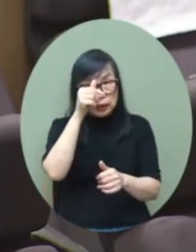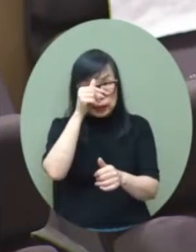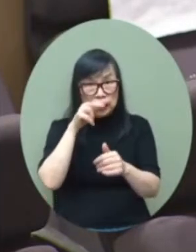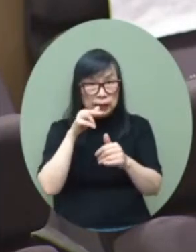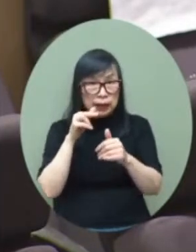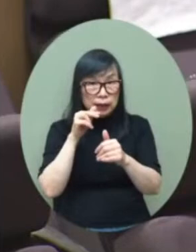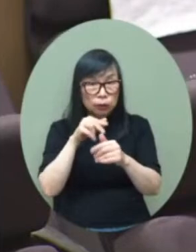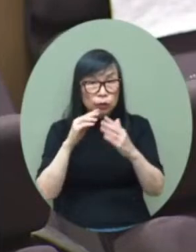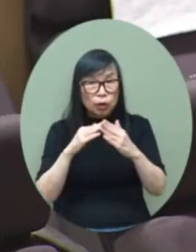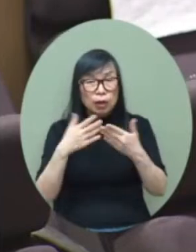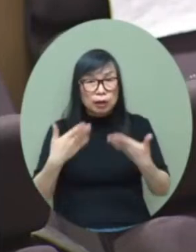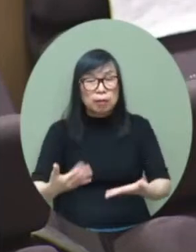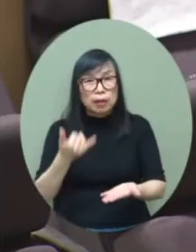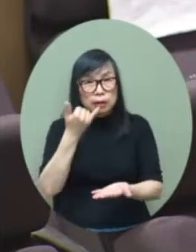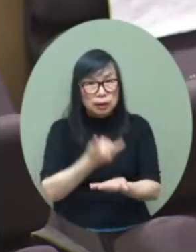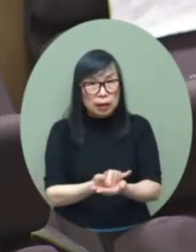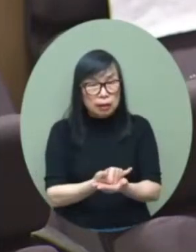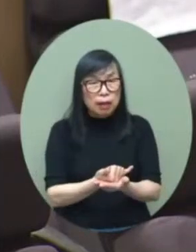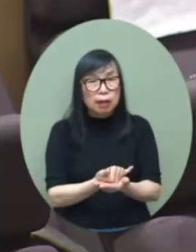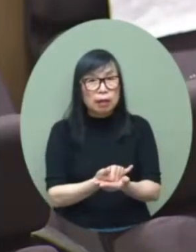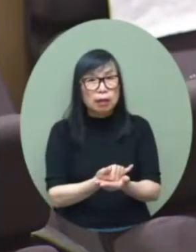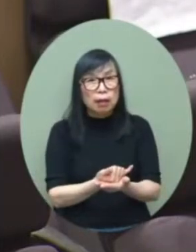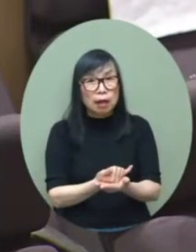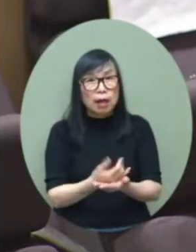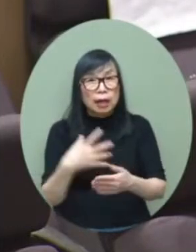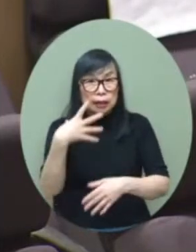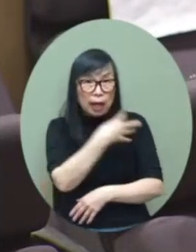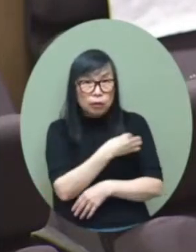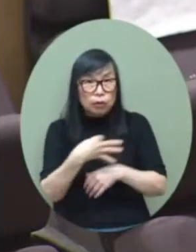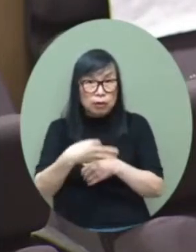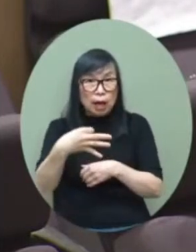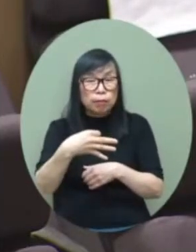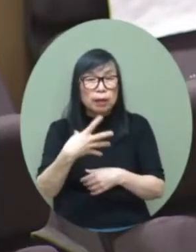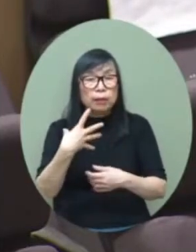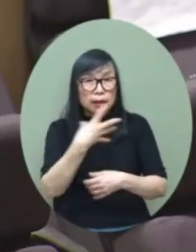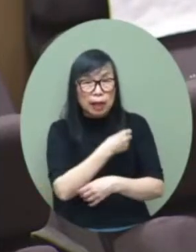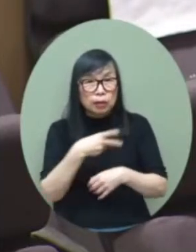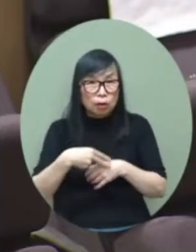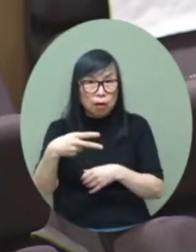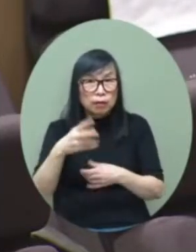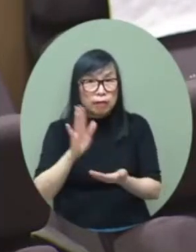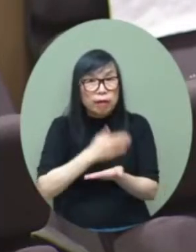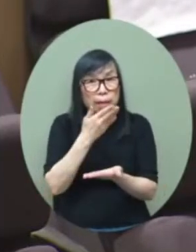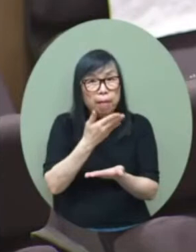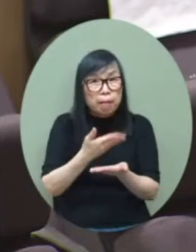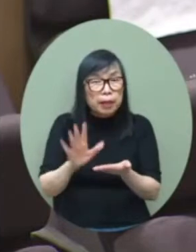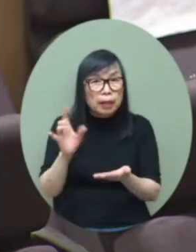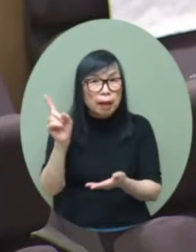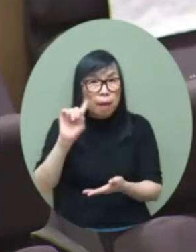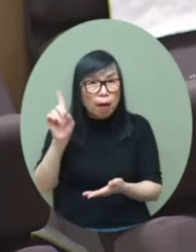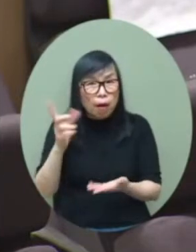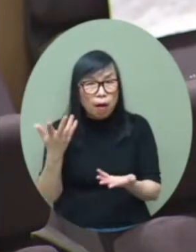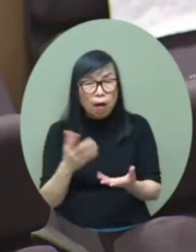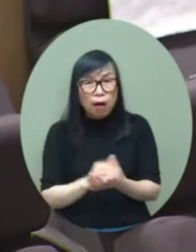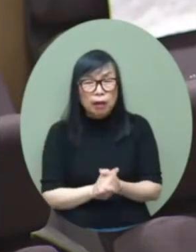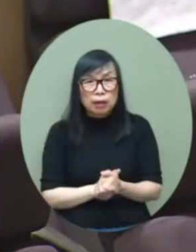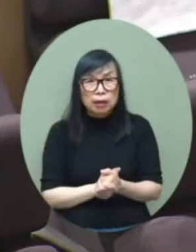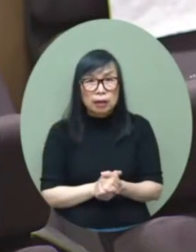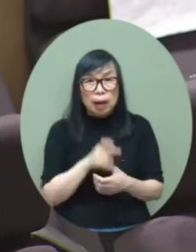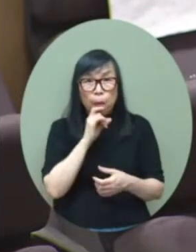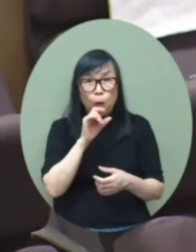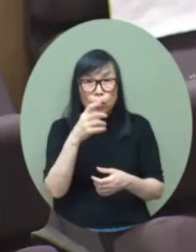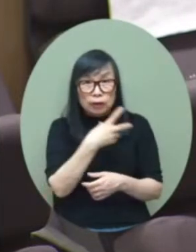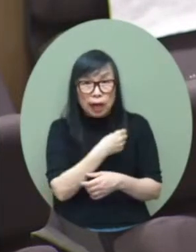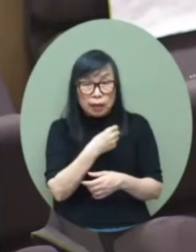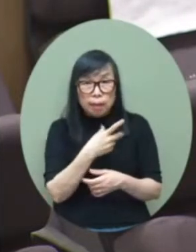And a question for Dr. Ho. For the case who passed away today, so for those, what is the difference between having